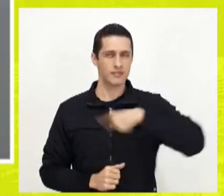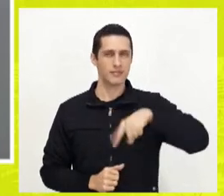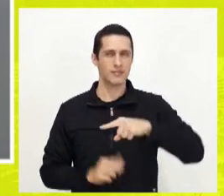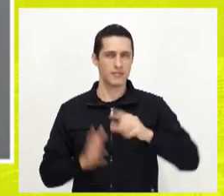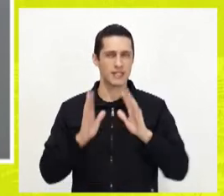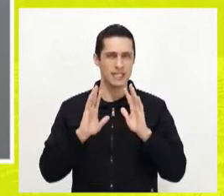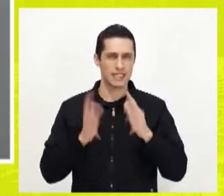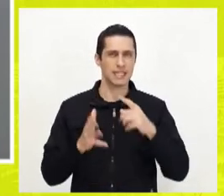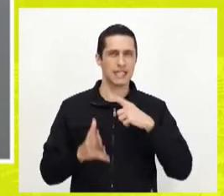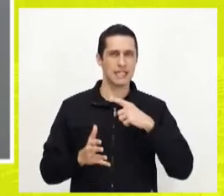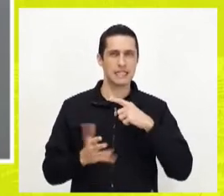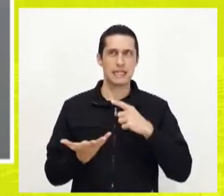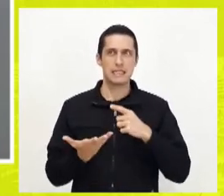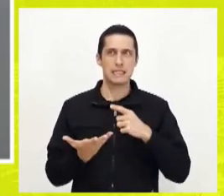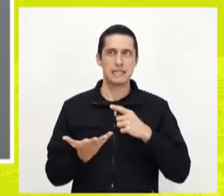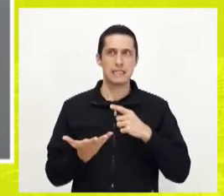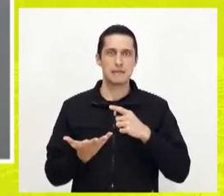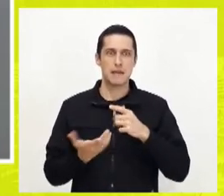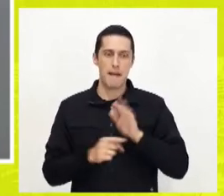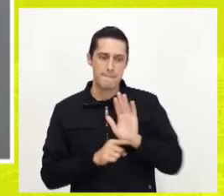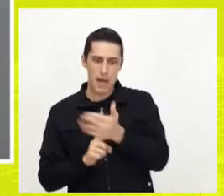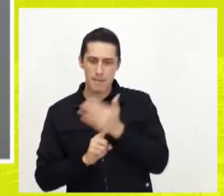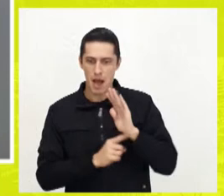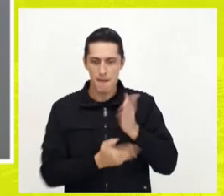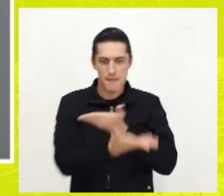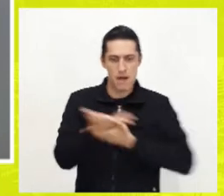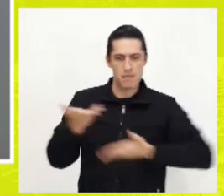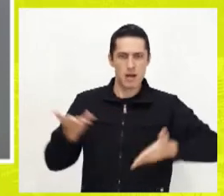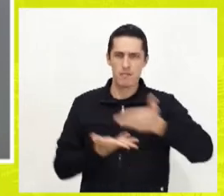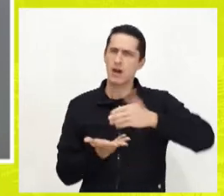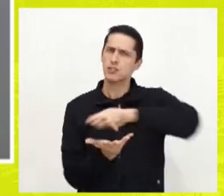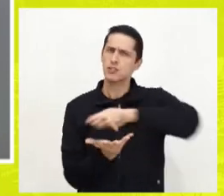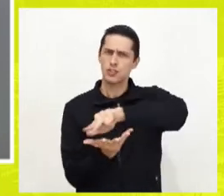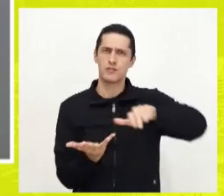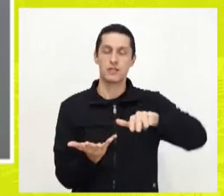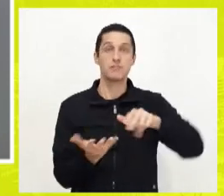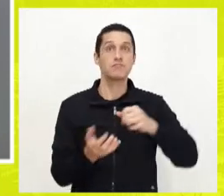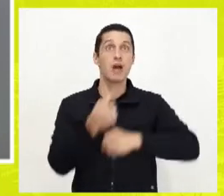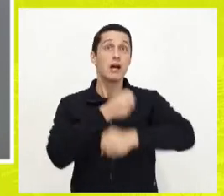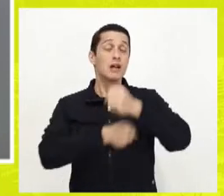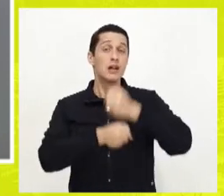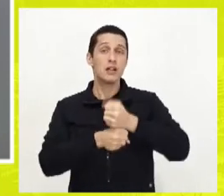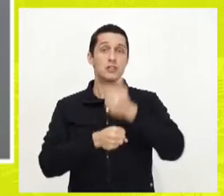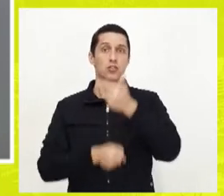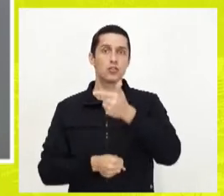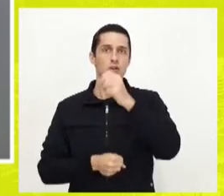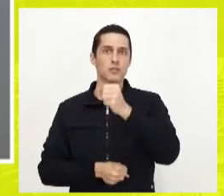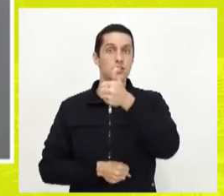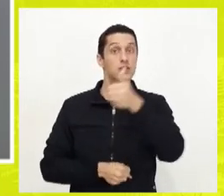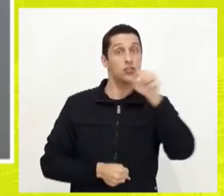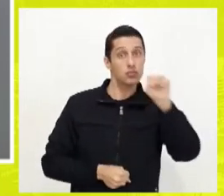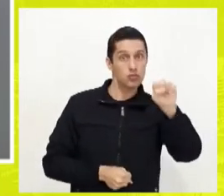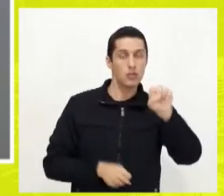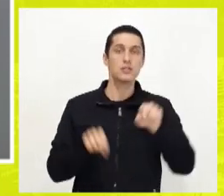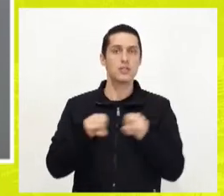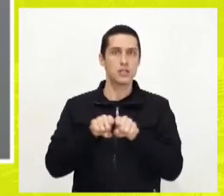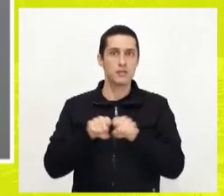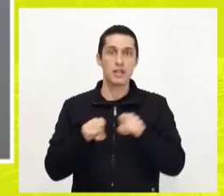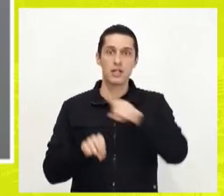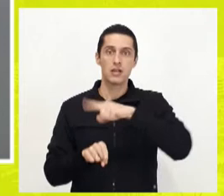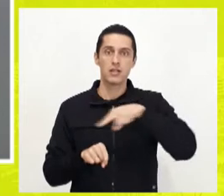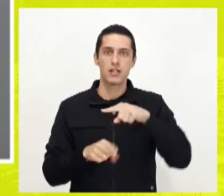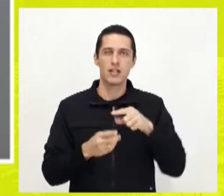we've had collaborations of many different kinds in addition to what i've mentioned in 2018 we created i would